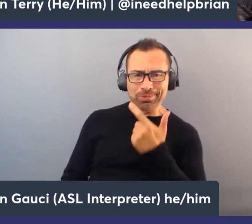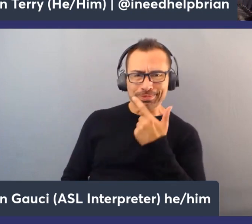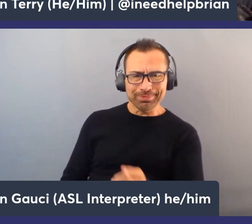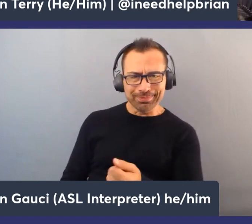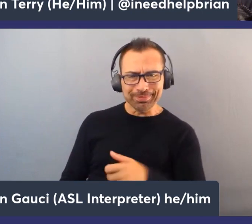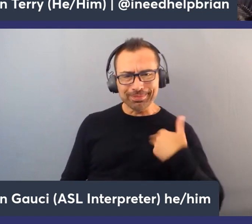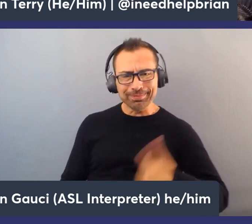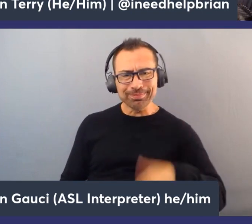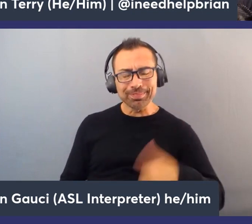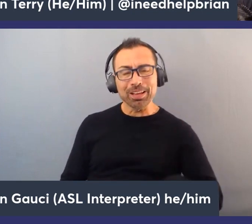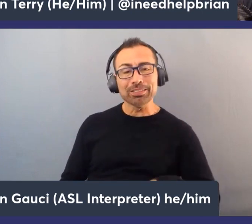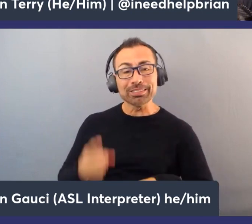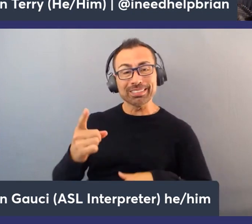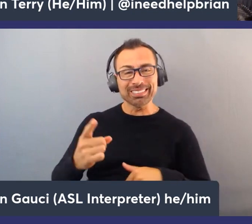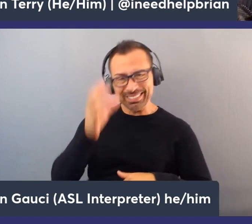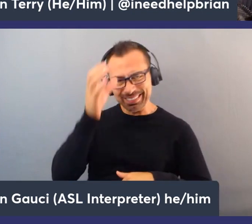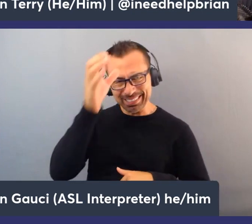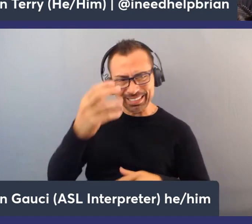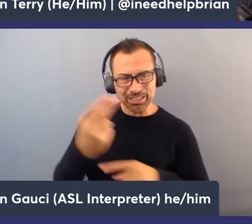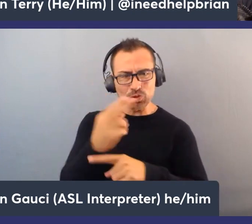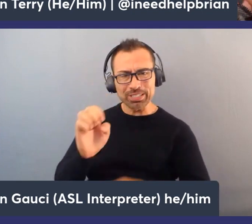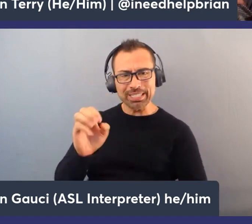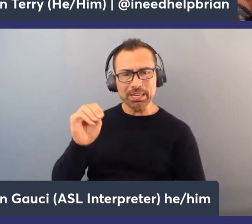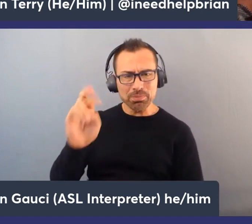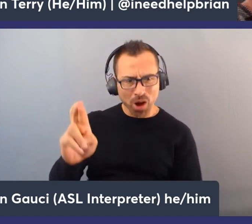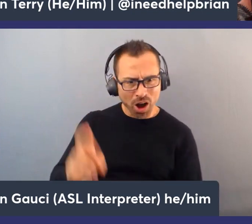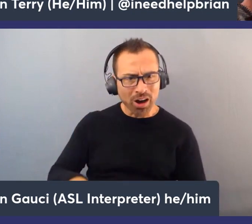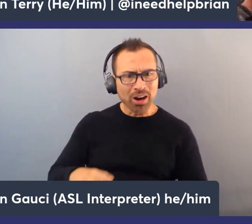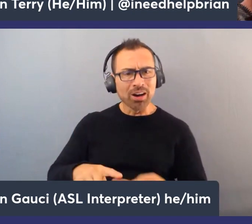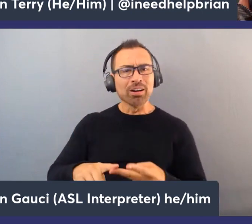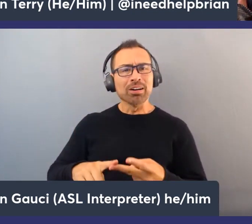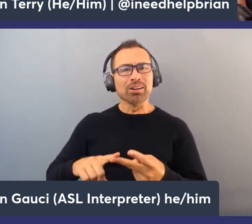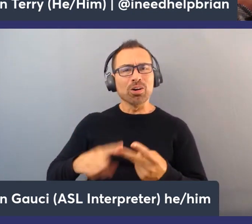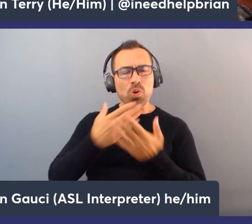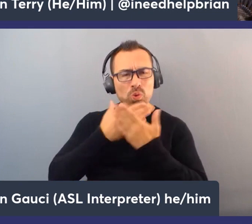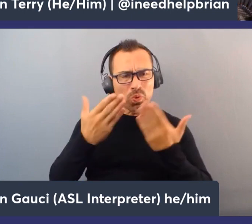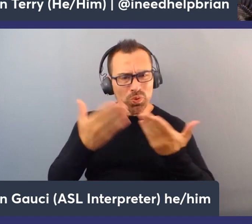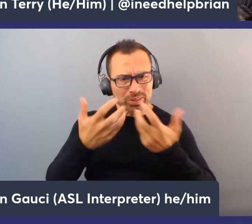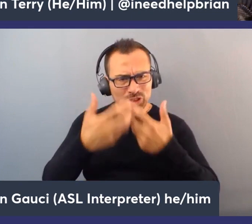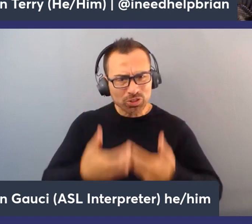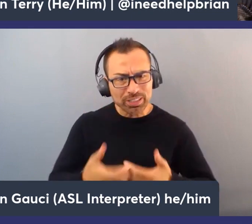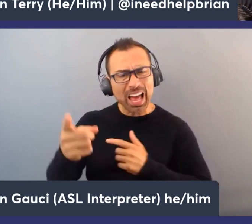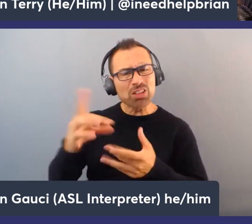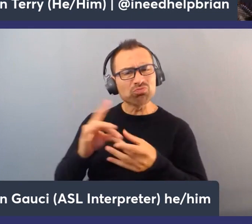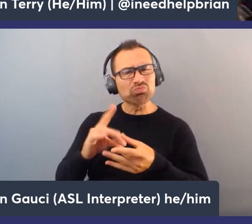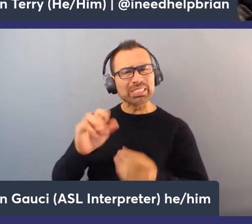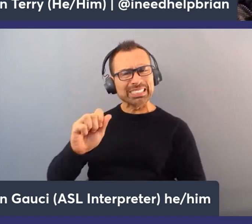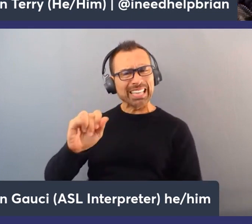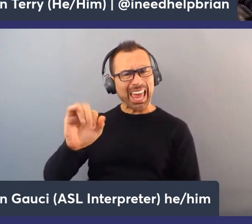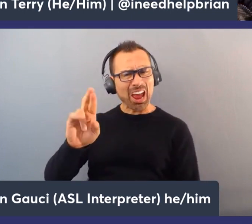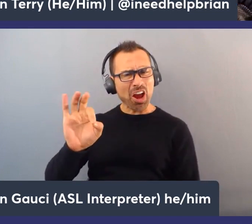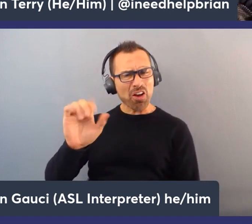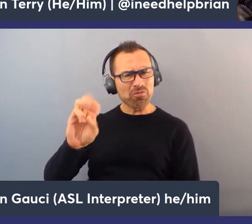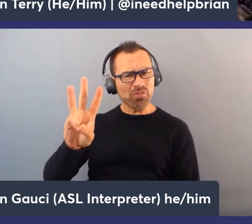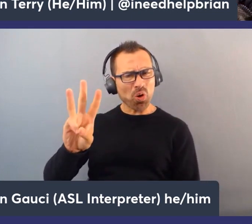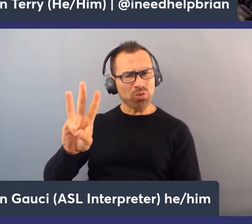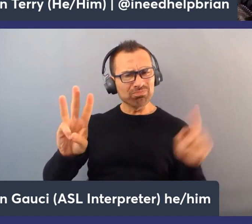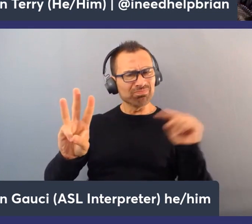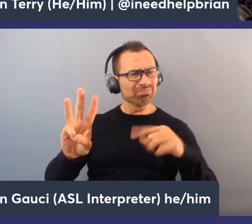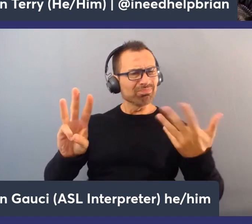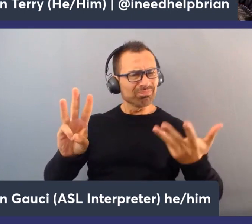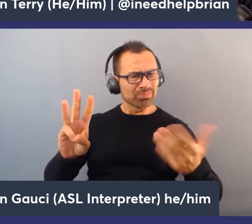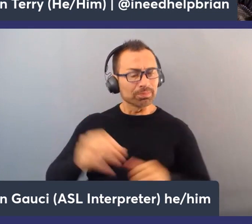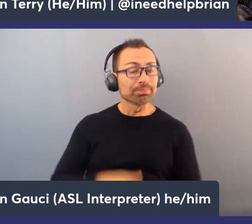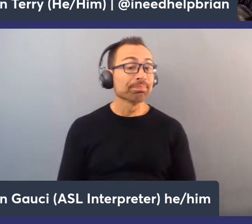and serverless, and then you mentioned Airflow. For our audience and for myself, can you talk a little bit about what Airflow is? Yeah, Airflow is one of